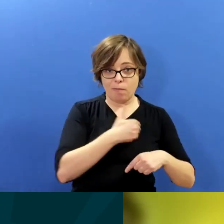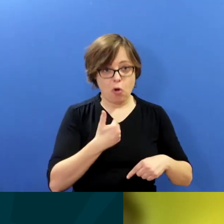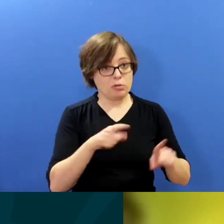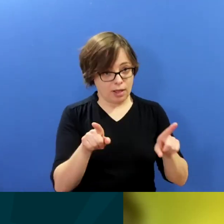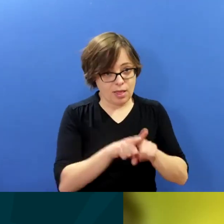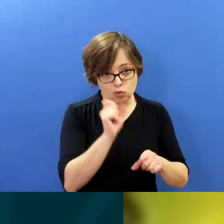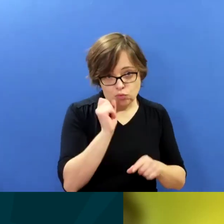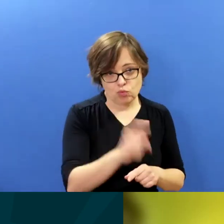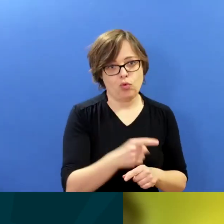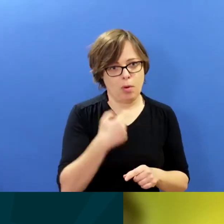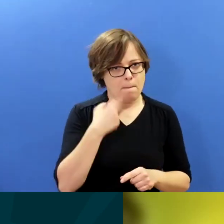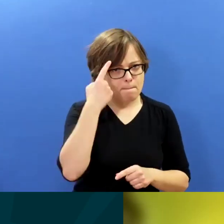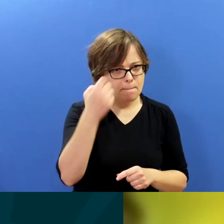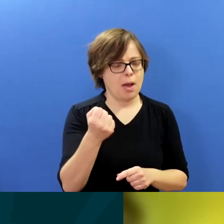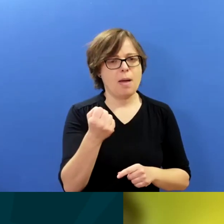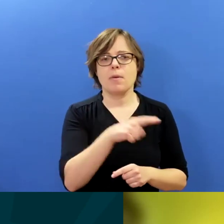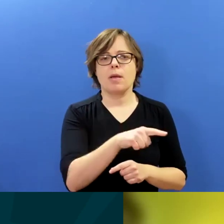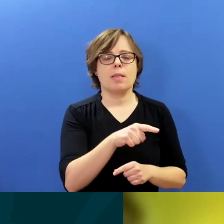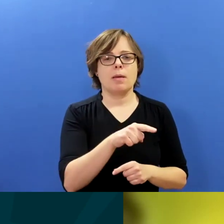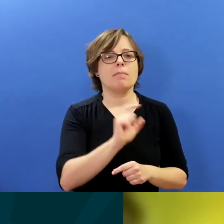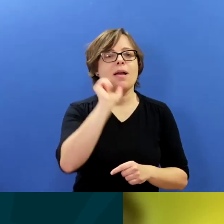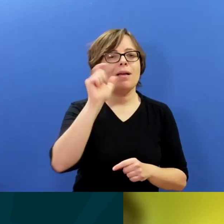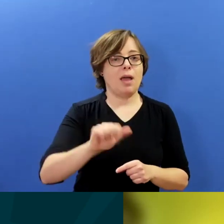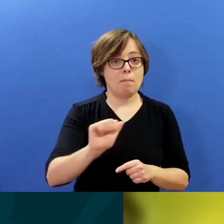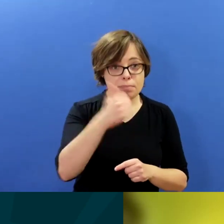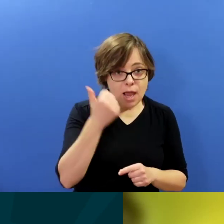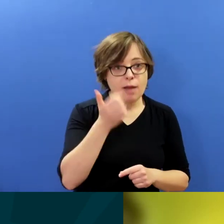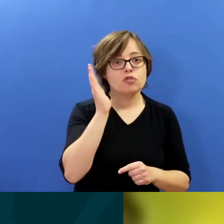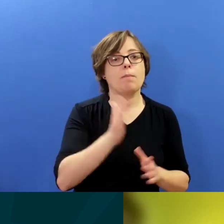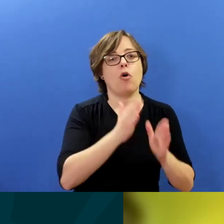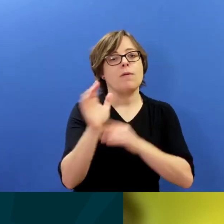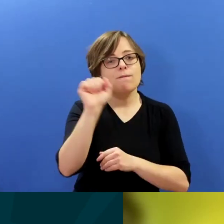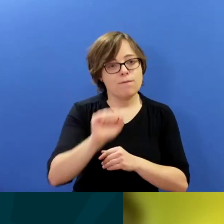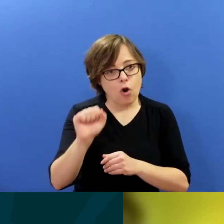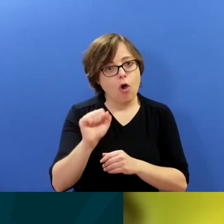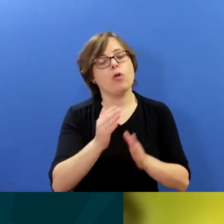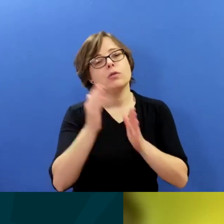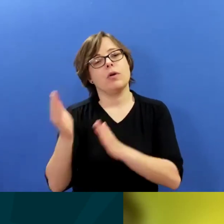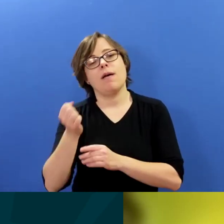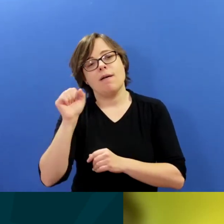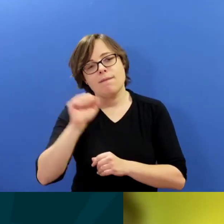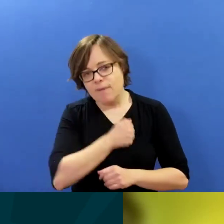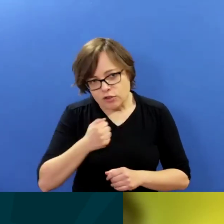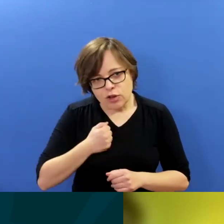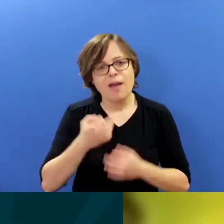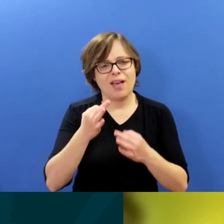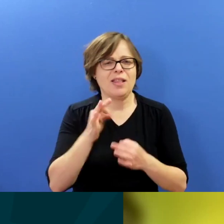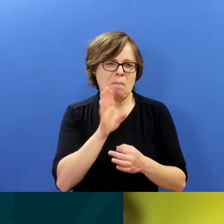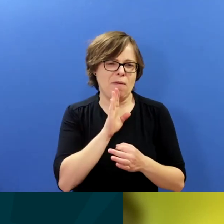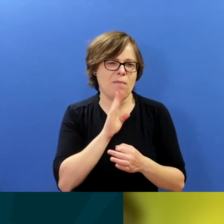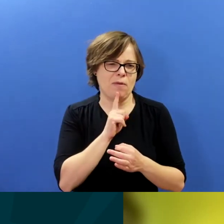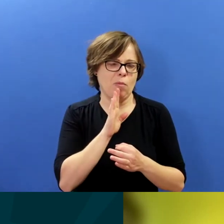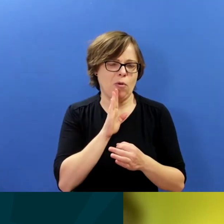assemblies. I'm very happy to hear that such assemblies take place in Poland. They were started by Gdańsk, then Wrocław,